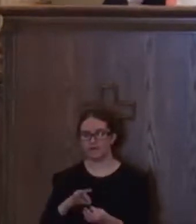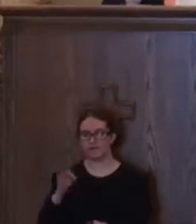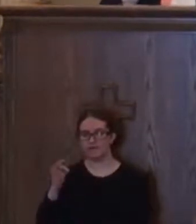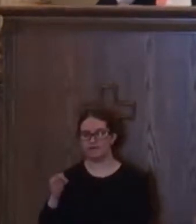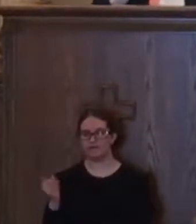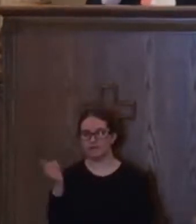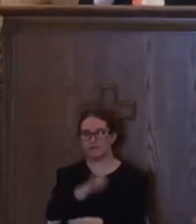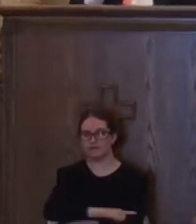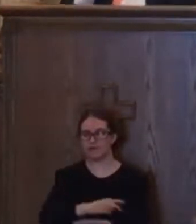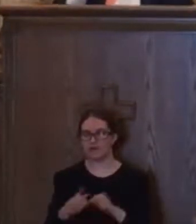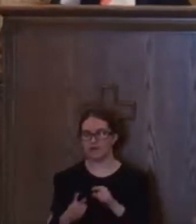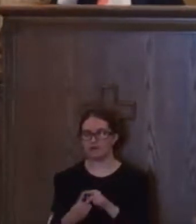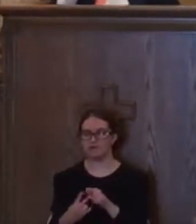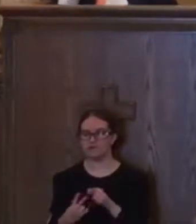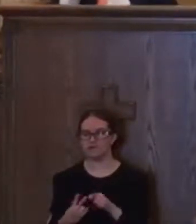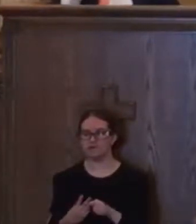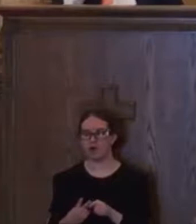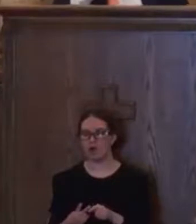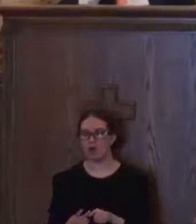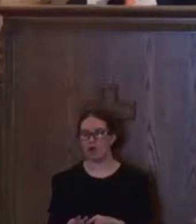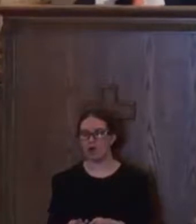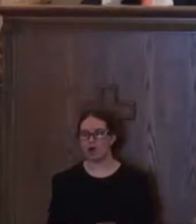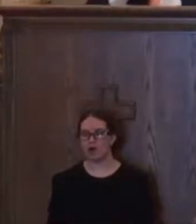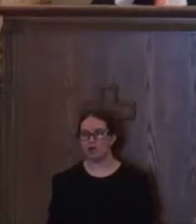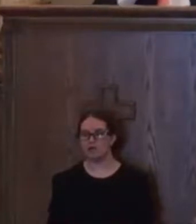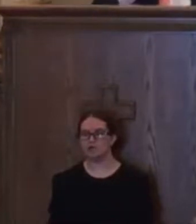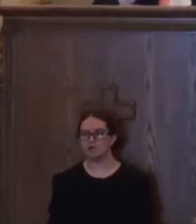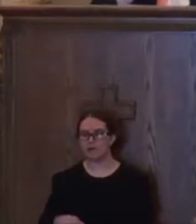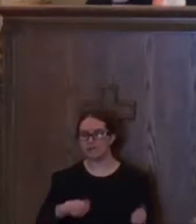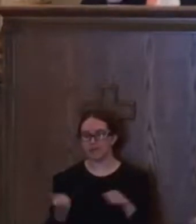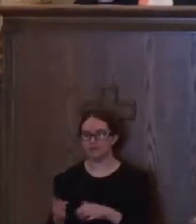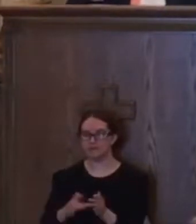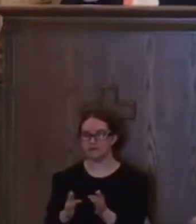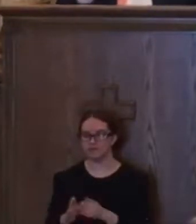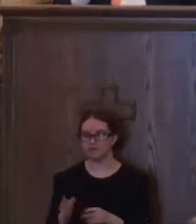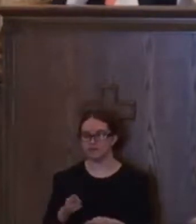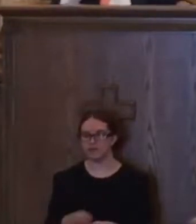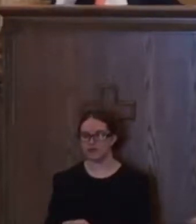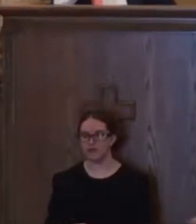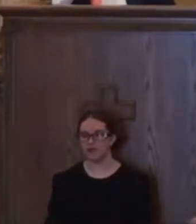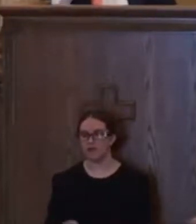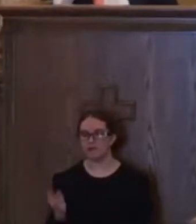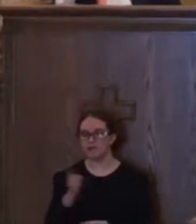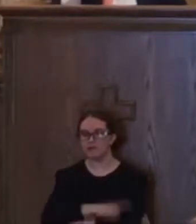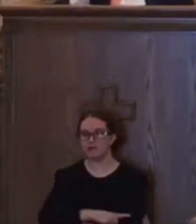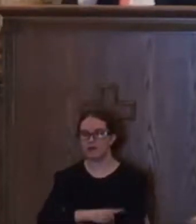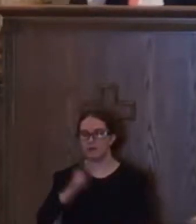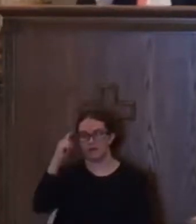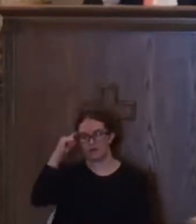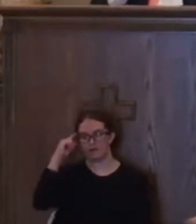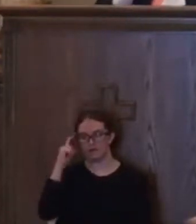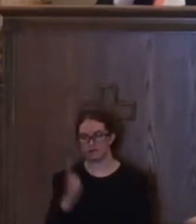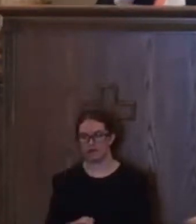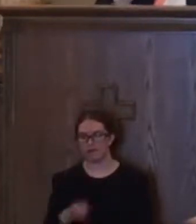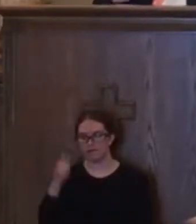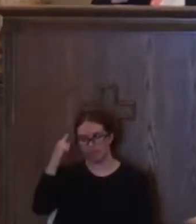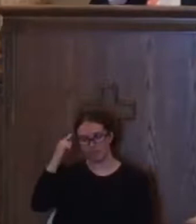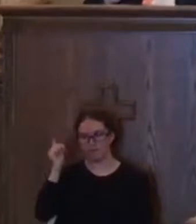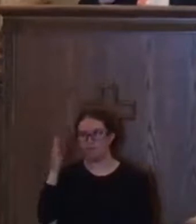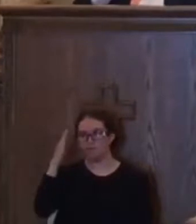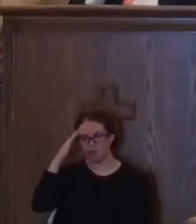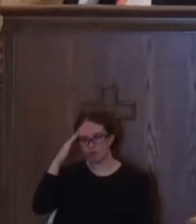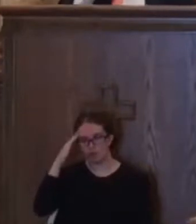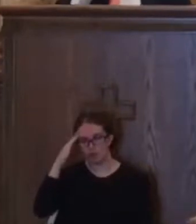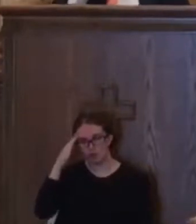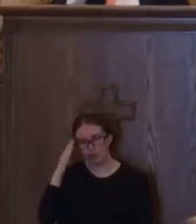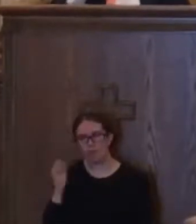you decided to be baptized in Jesus' name was a day that you were in your right mind. You knew exactly what